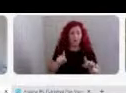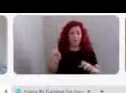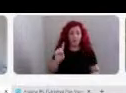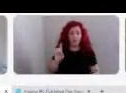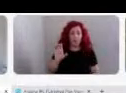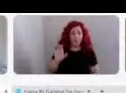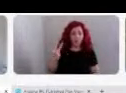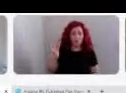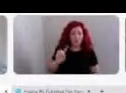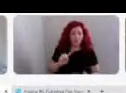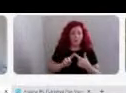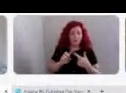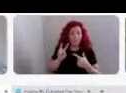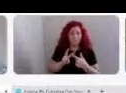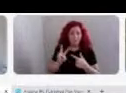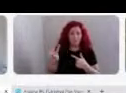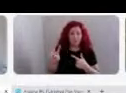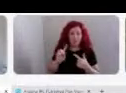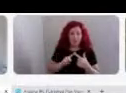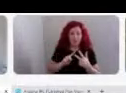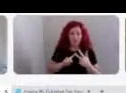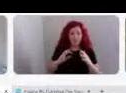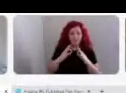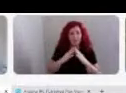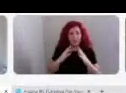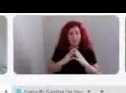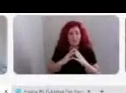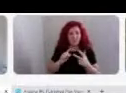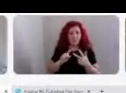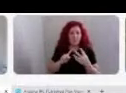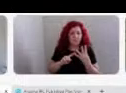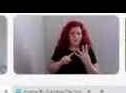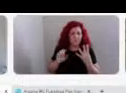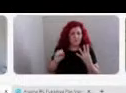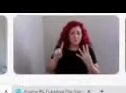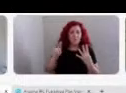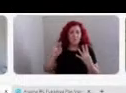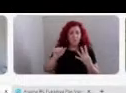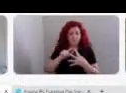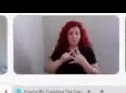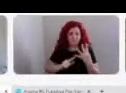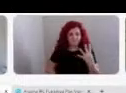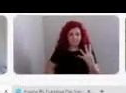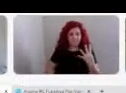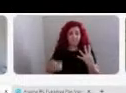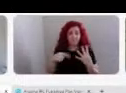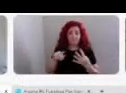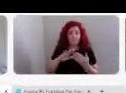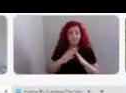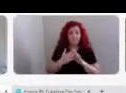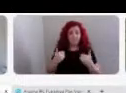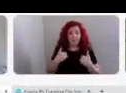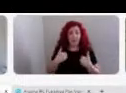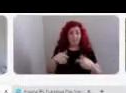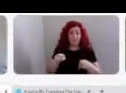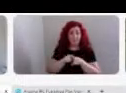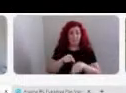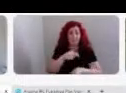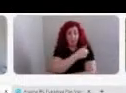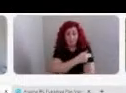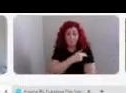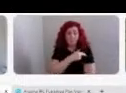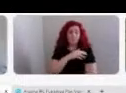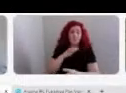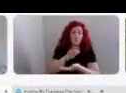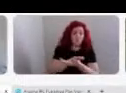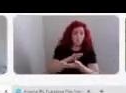cottonwood the verde valley flagstaff as well as sedona those cities share hospital schools grocery